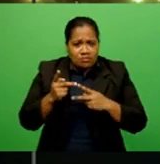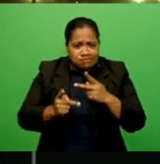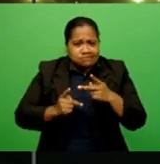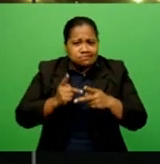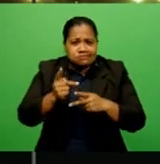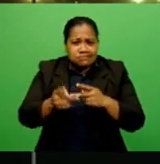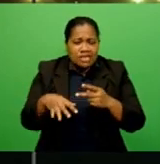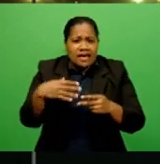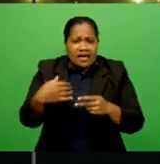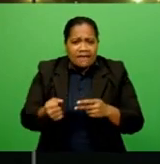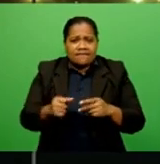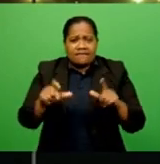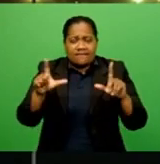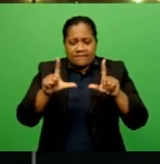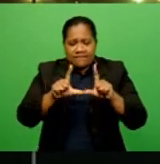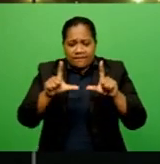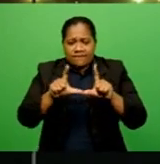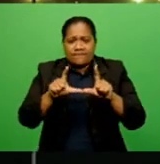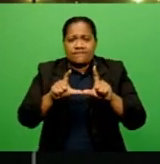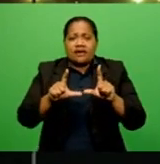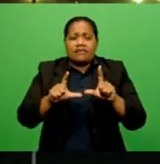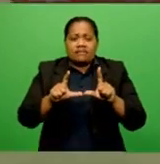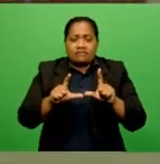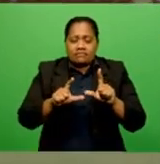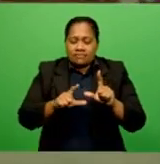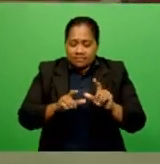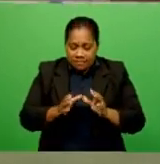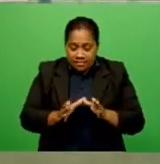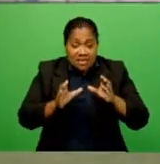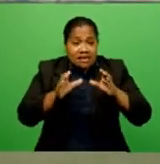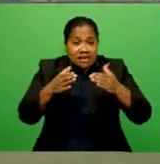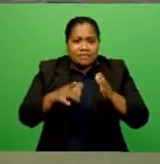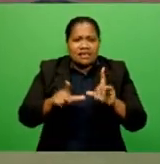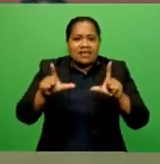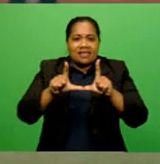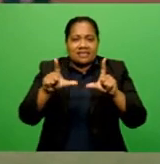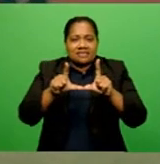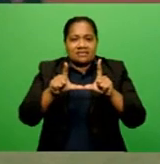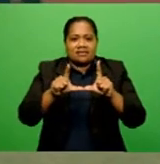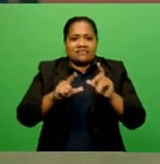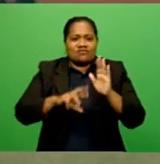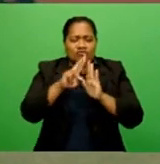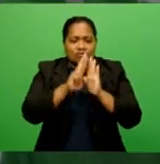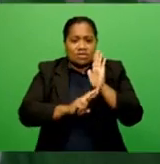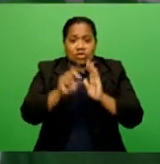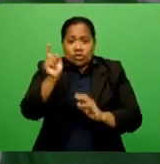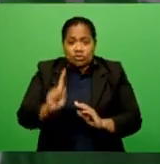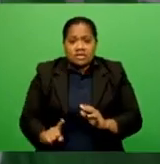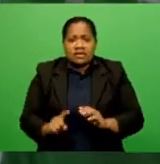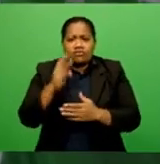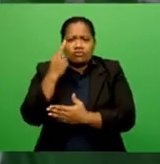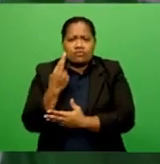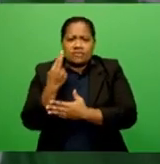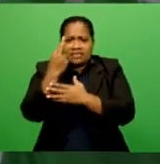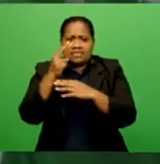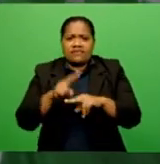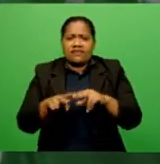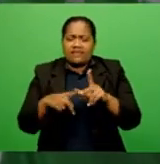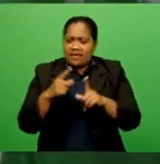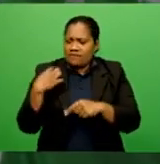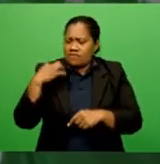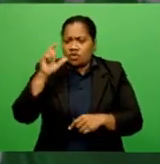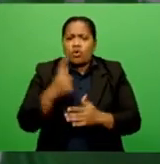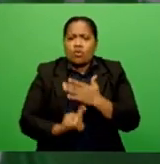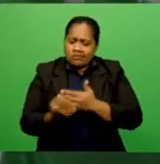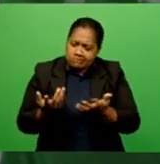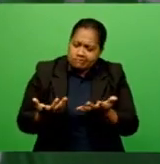drafting the club licensing regulations. Today, district representatives and Fiji FA officials collaborated to